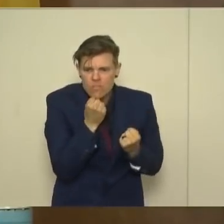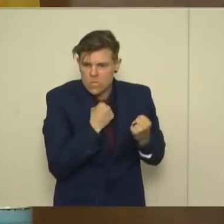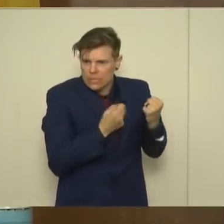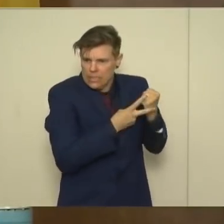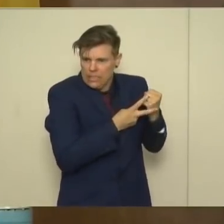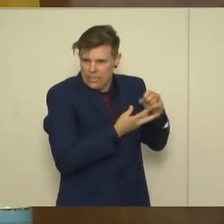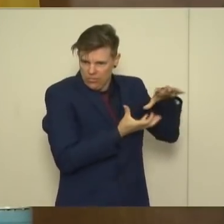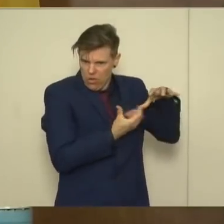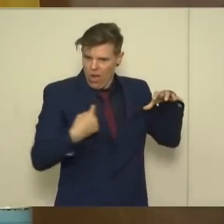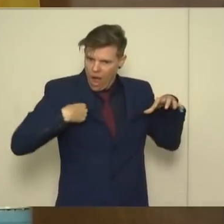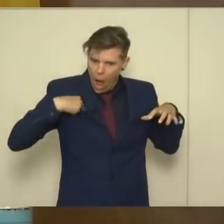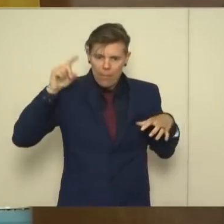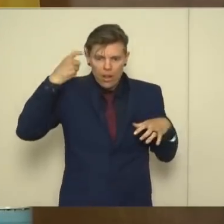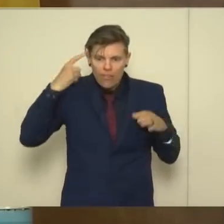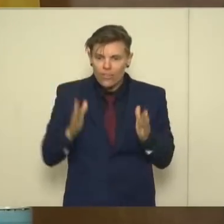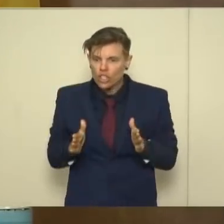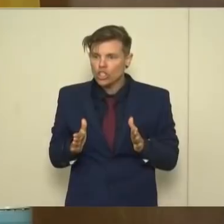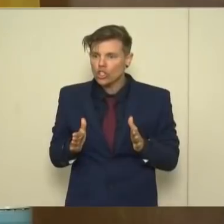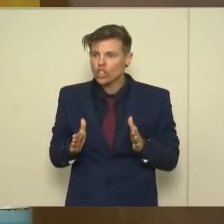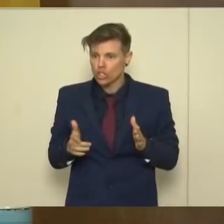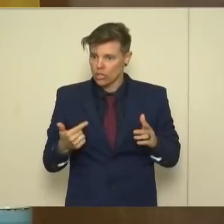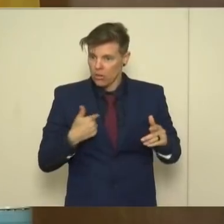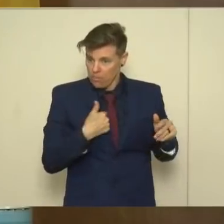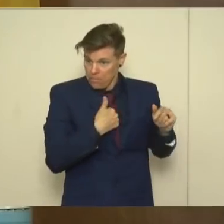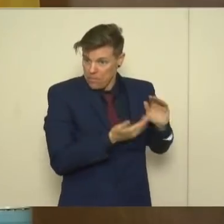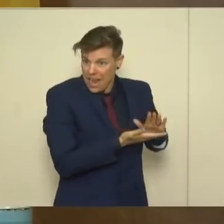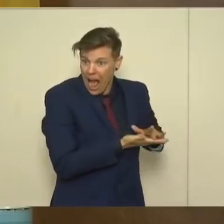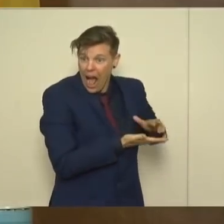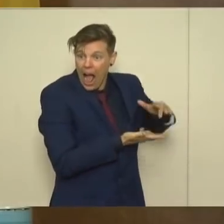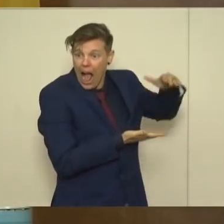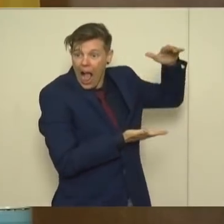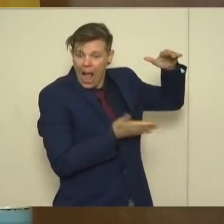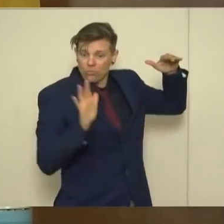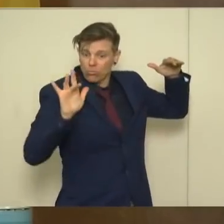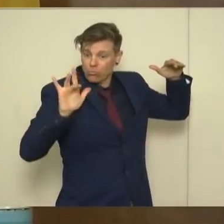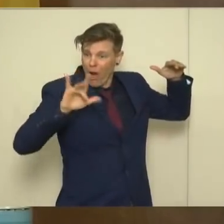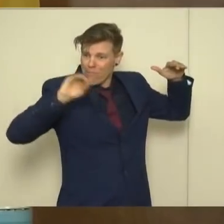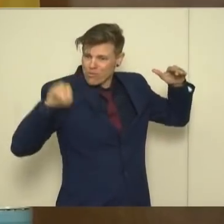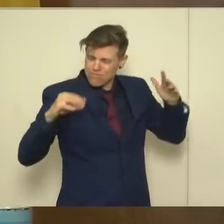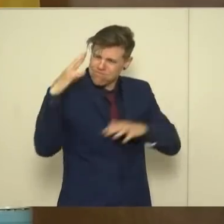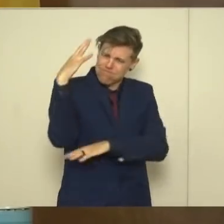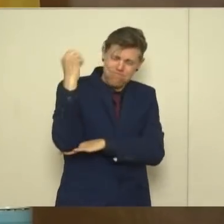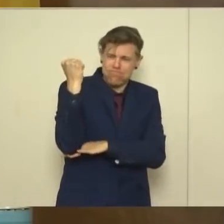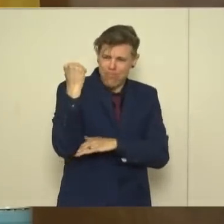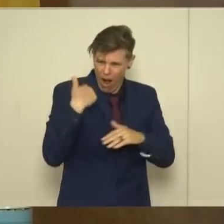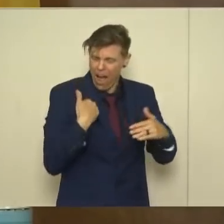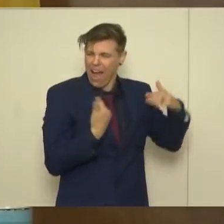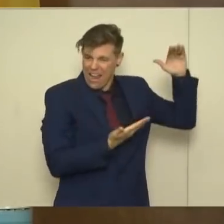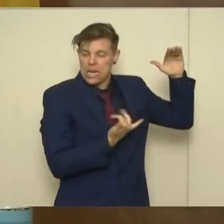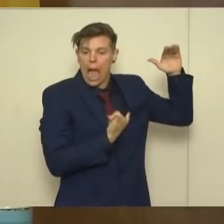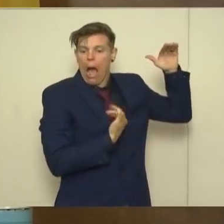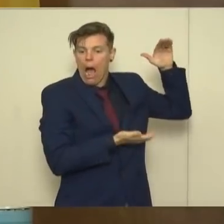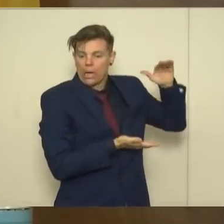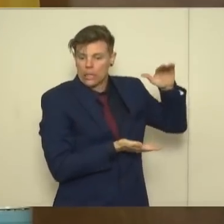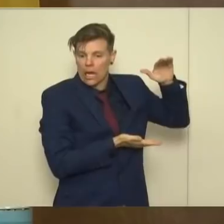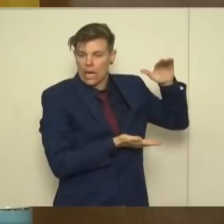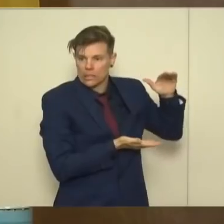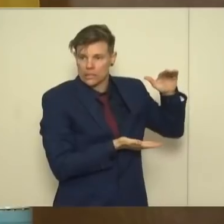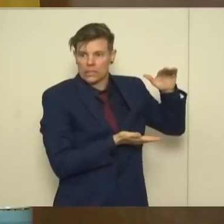got it to nearly 25%, so record reserves. I know how valuable and important it is,